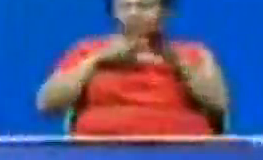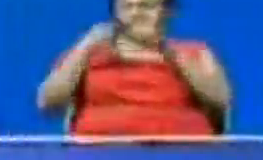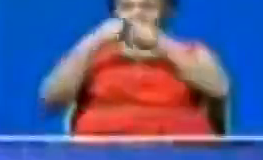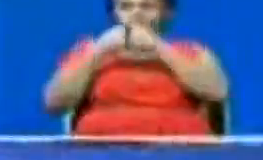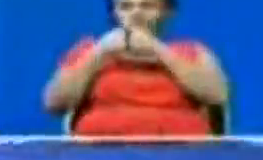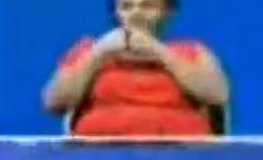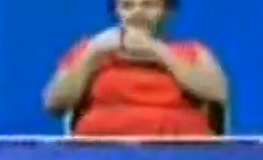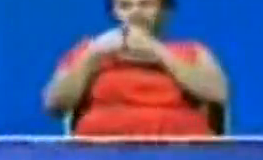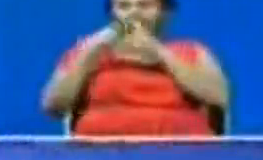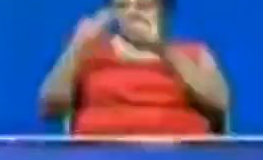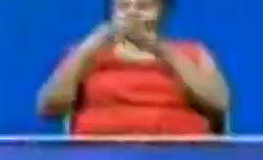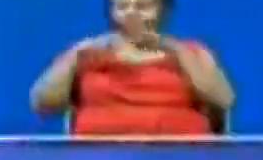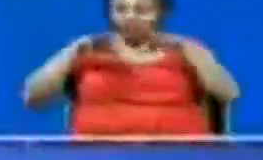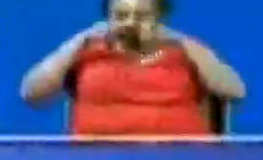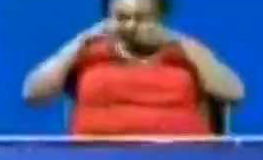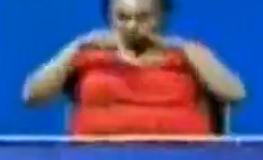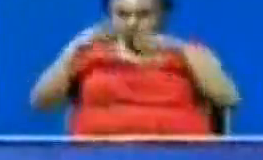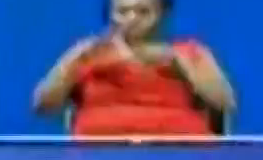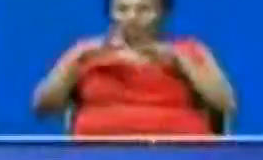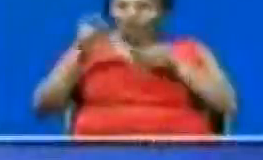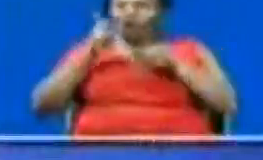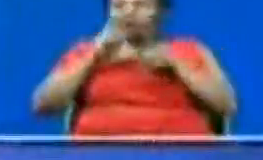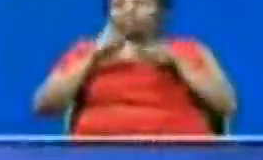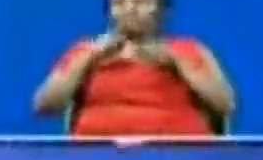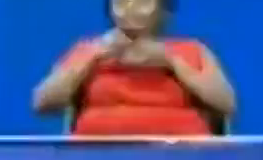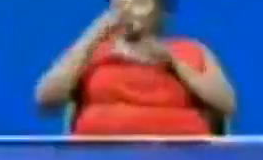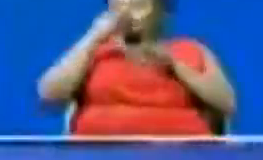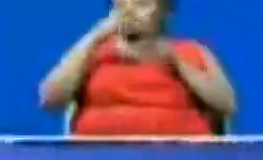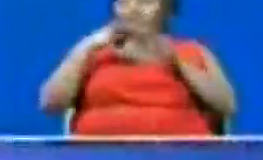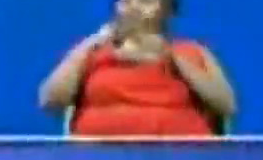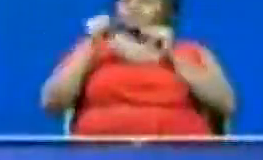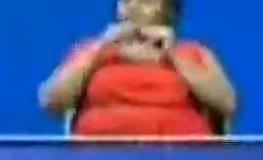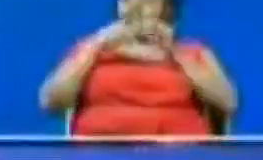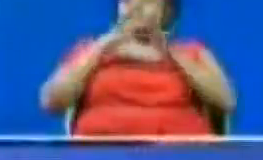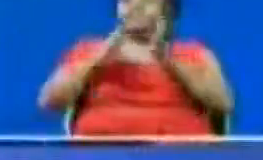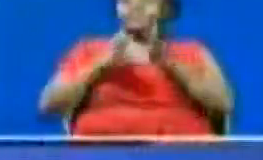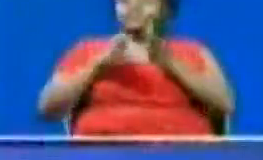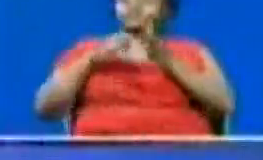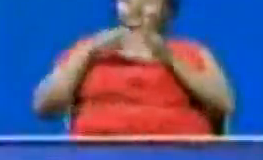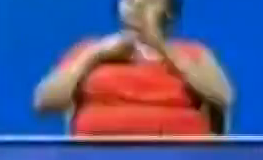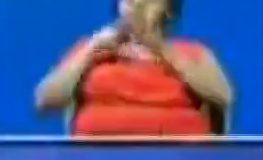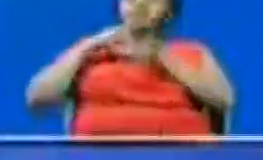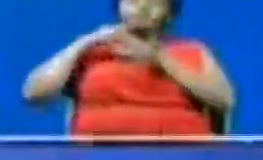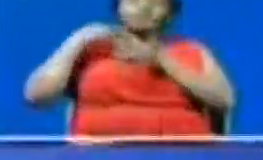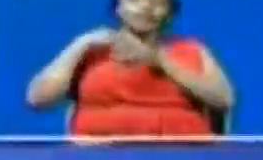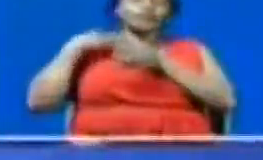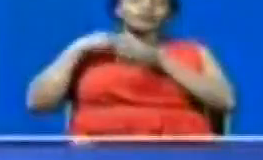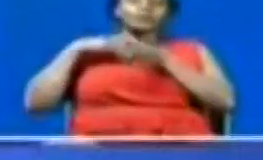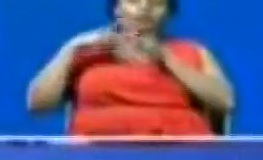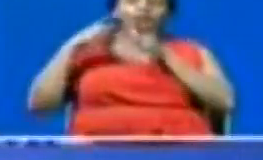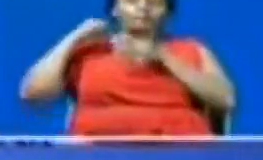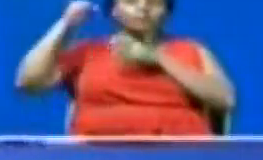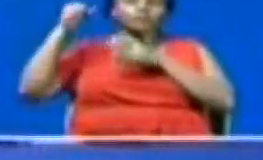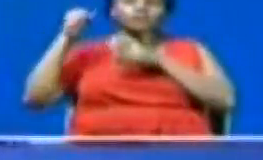bullfighting contests where grass is the primary victim, Ruto had a message to leaders advocating politics of hate. Mambo